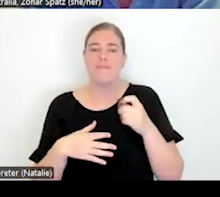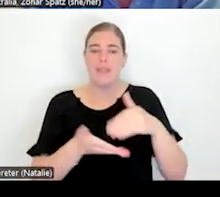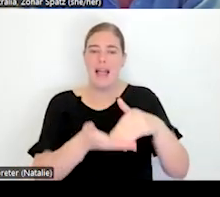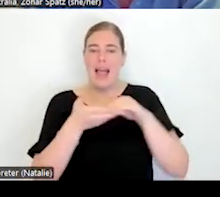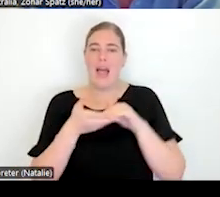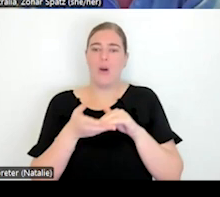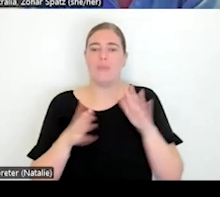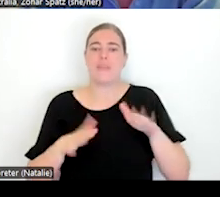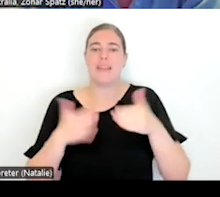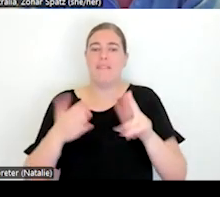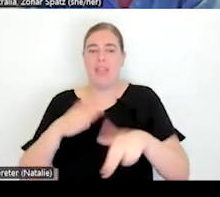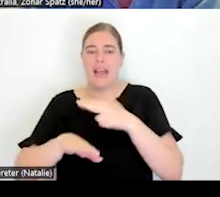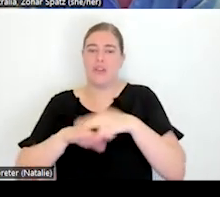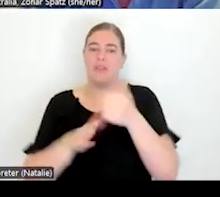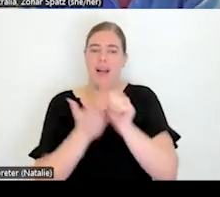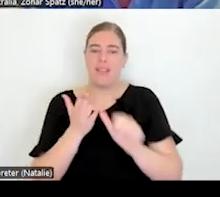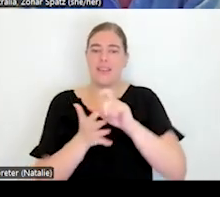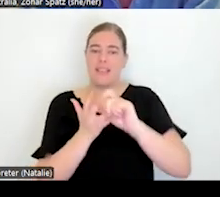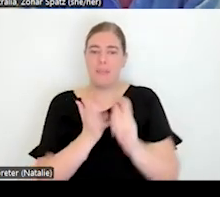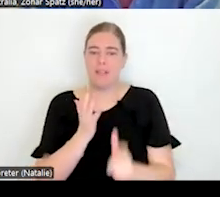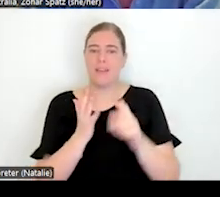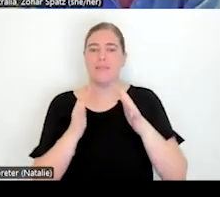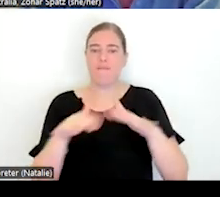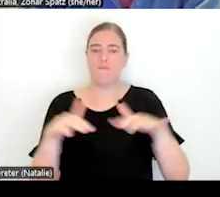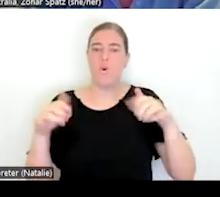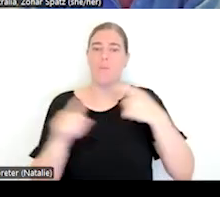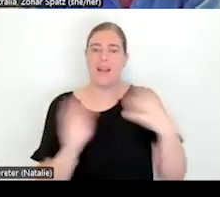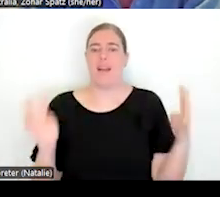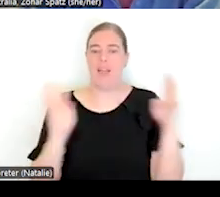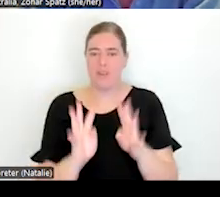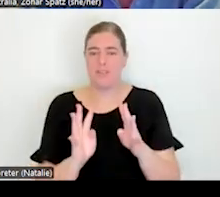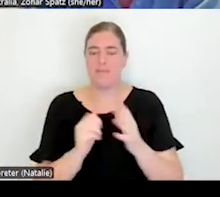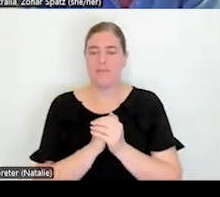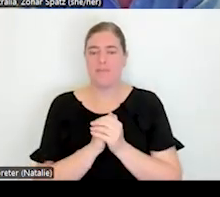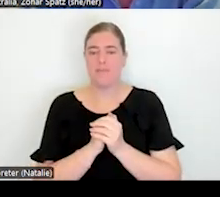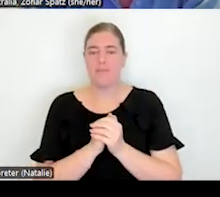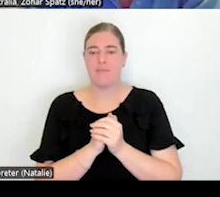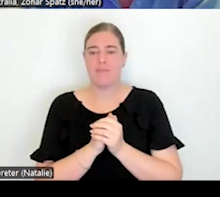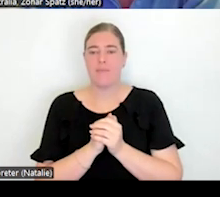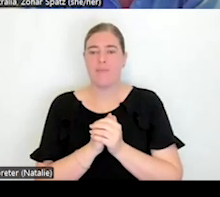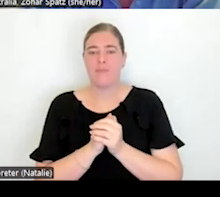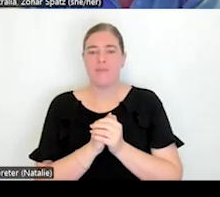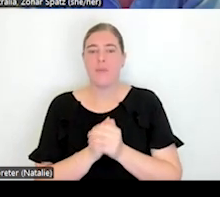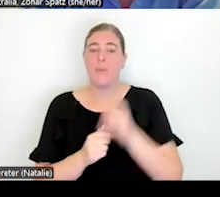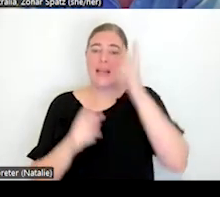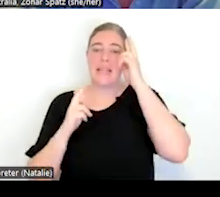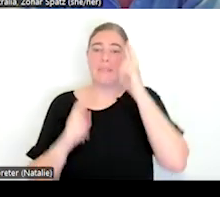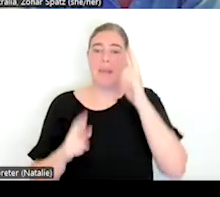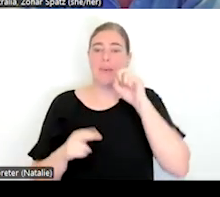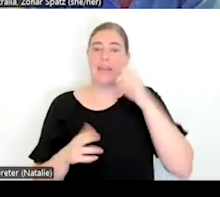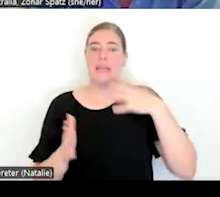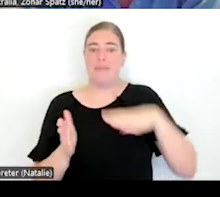and Disability Forums and Gatherings. It is anticipated that additional funds and in-kind support will need to